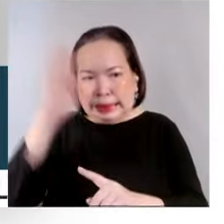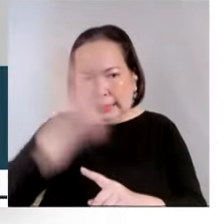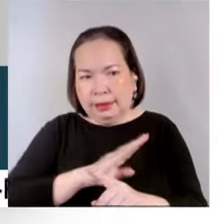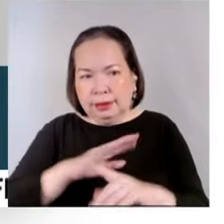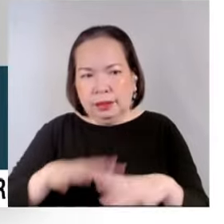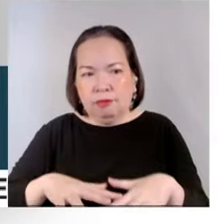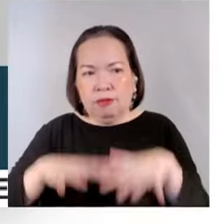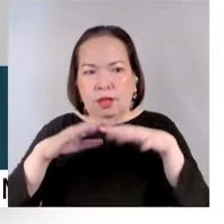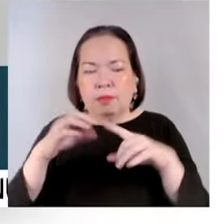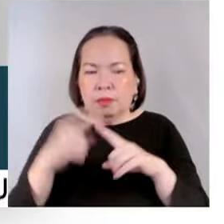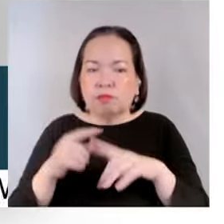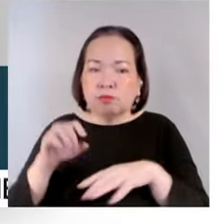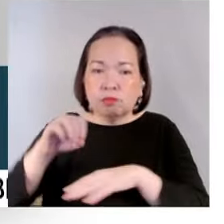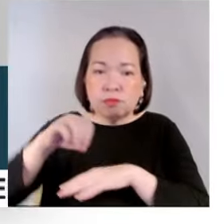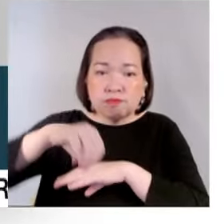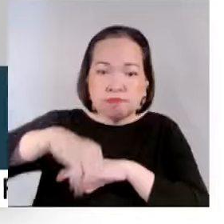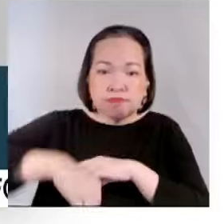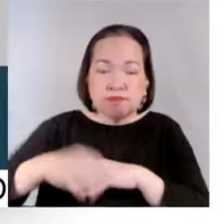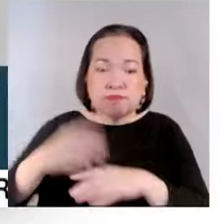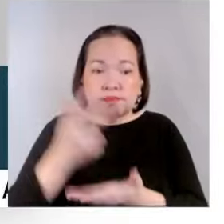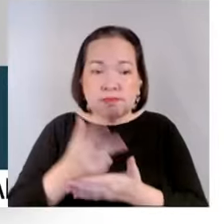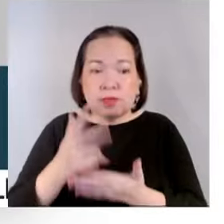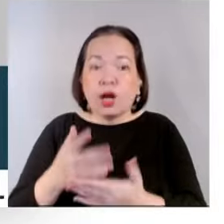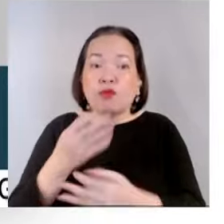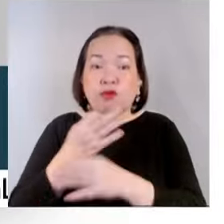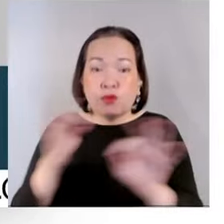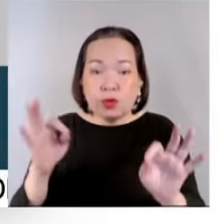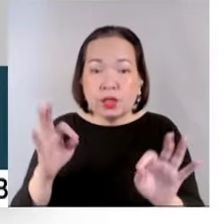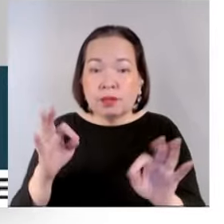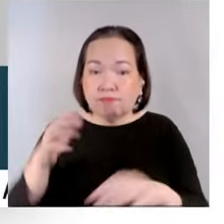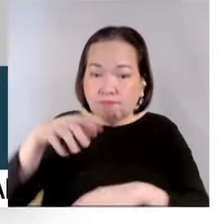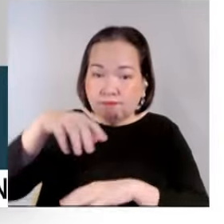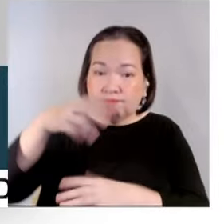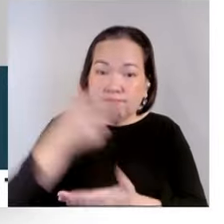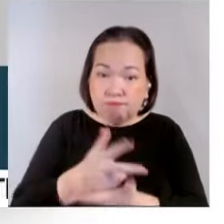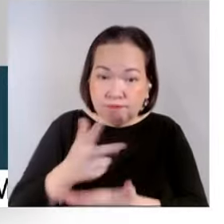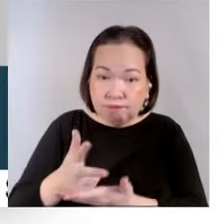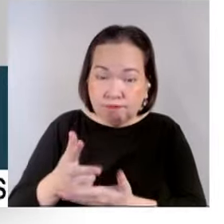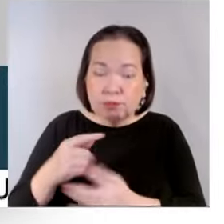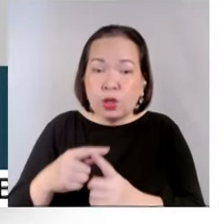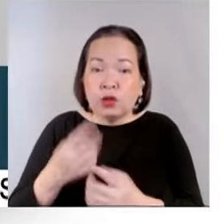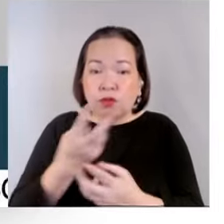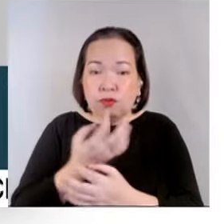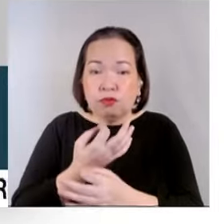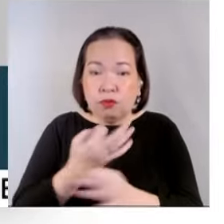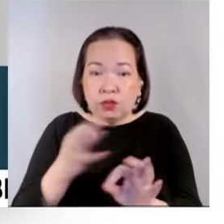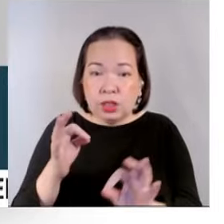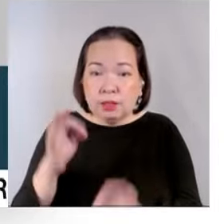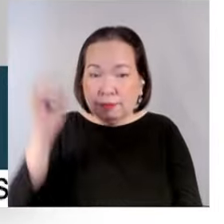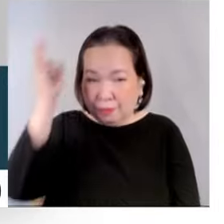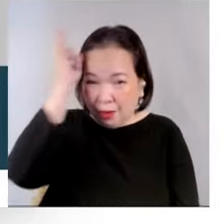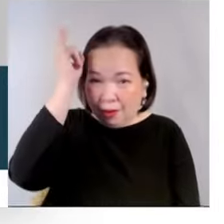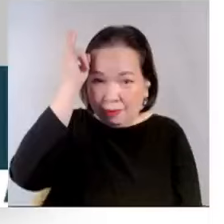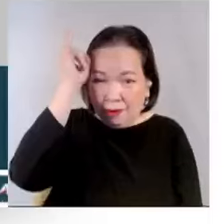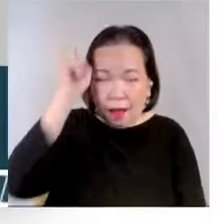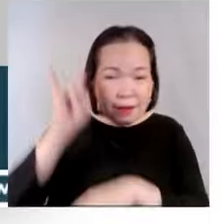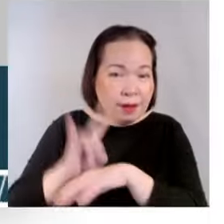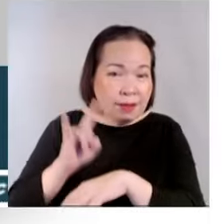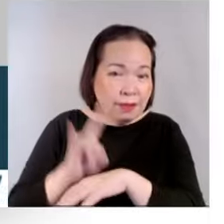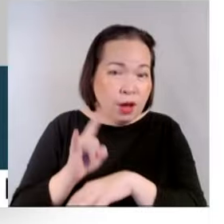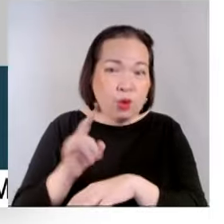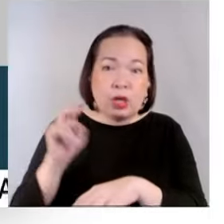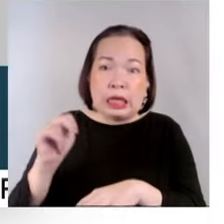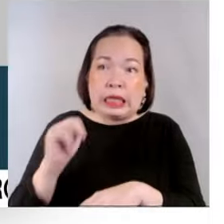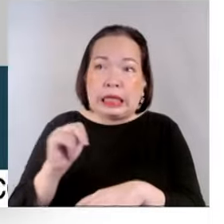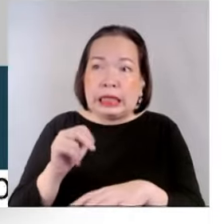overnight parking, SM malls are offering free Wi-Fi access and charging stations for vehicle owners who seek shelter. Ayala malls